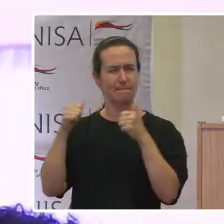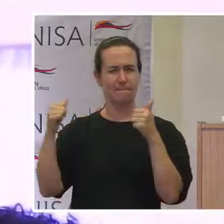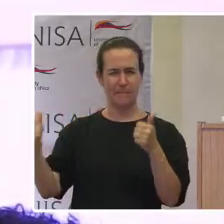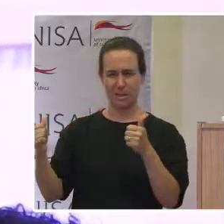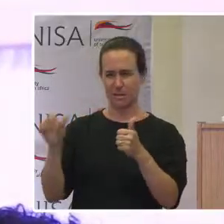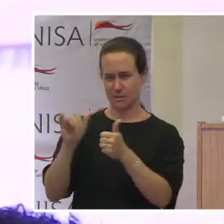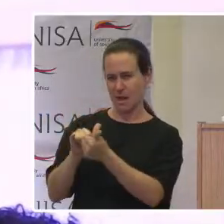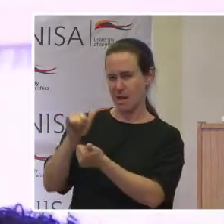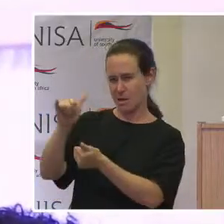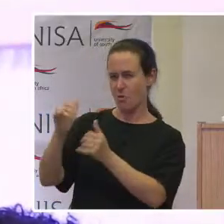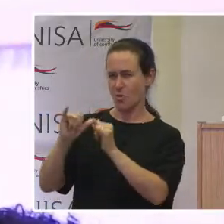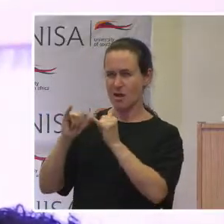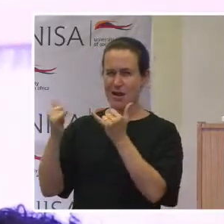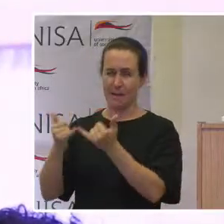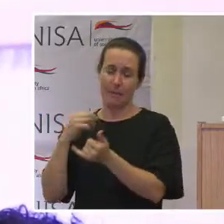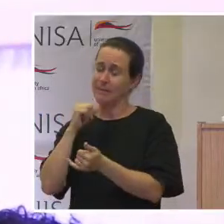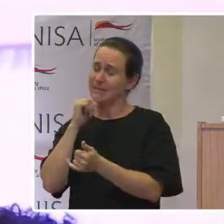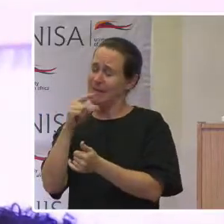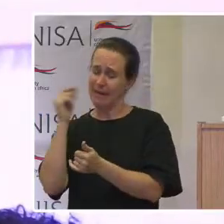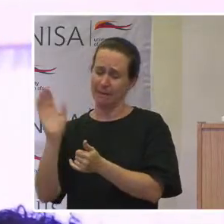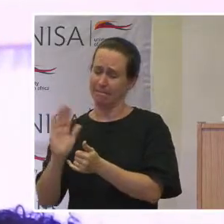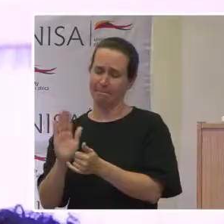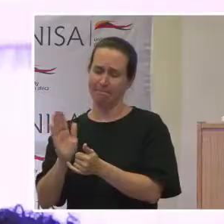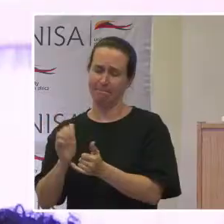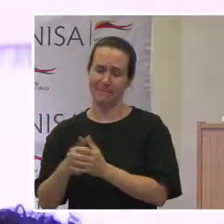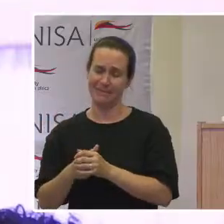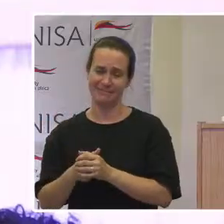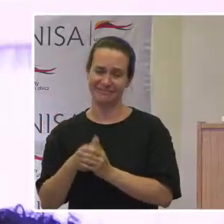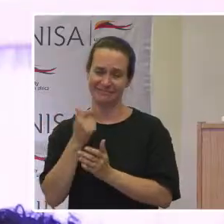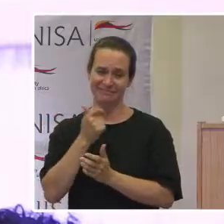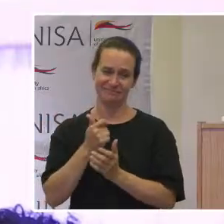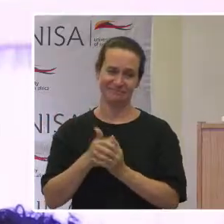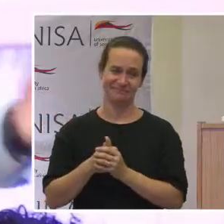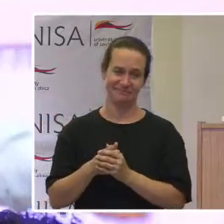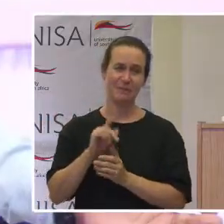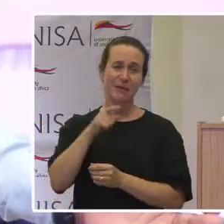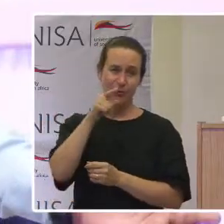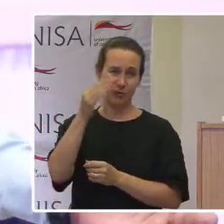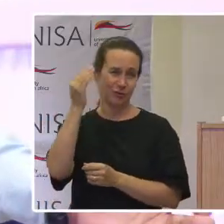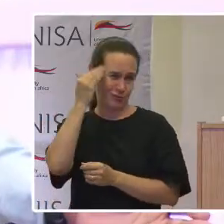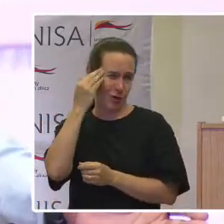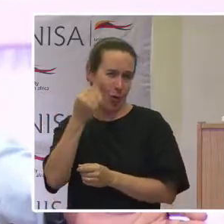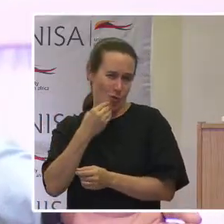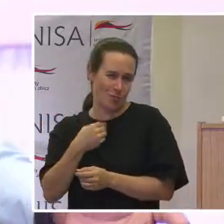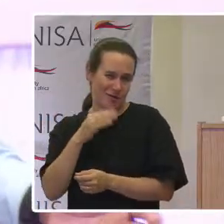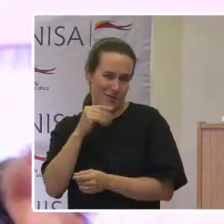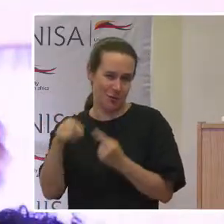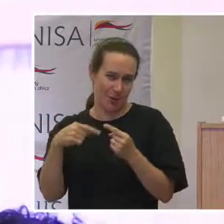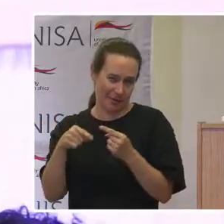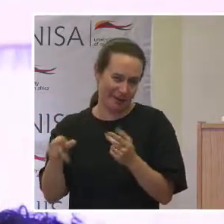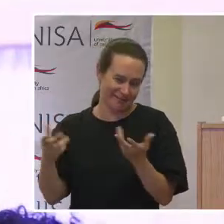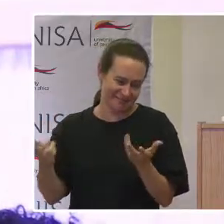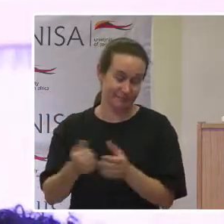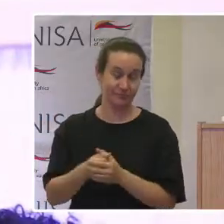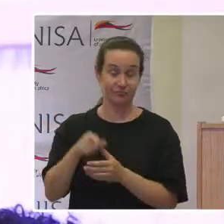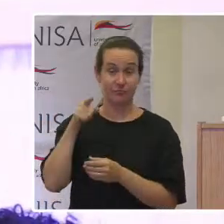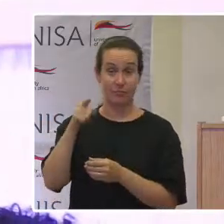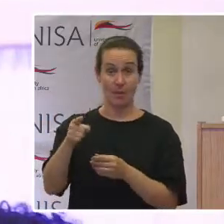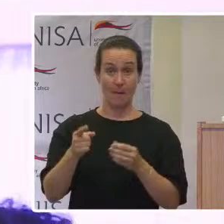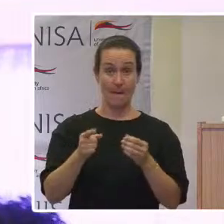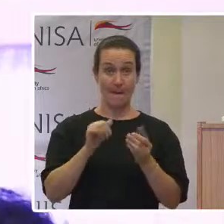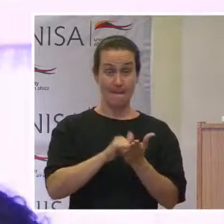Africa. I don't want to mention the name, but you guys will all know what I'm talking about. The pilots